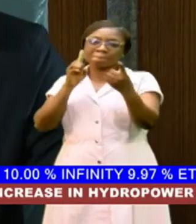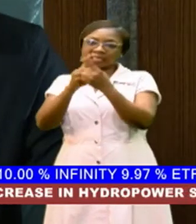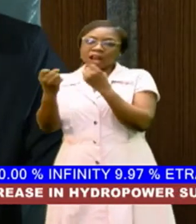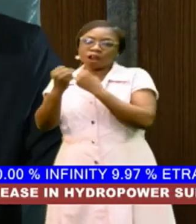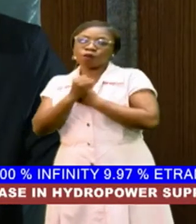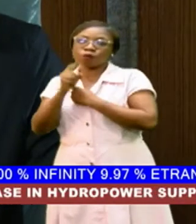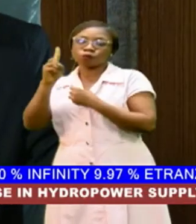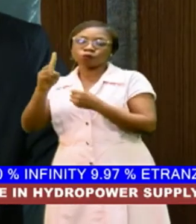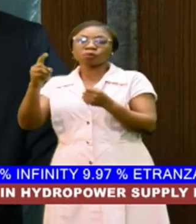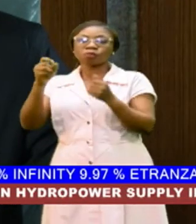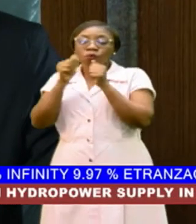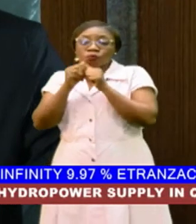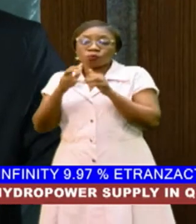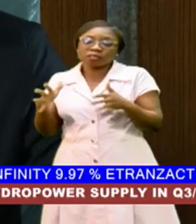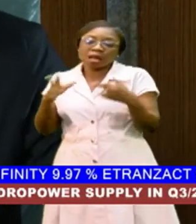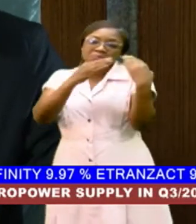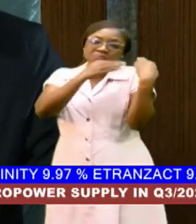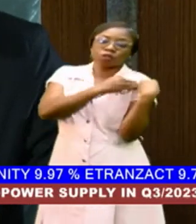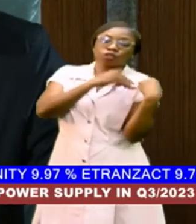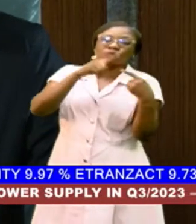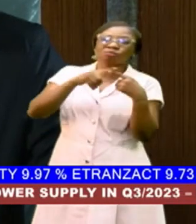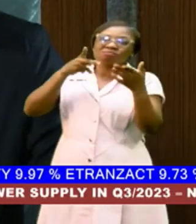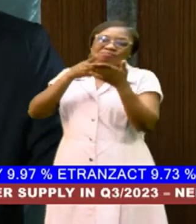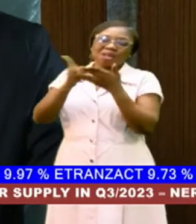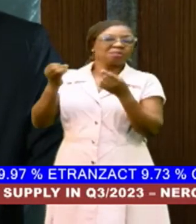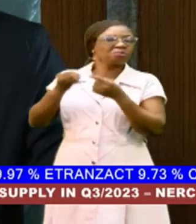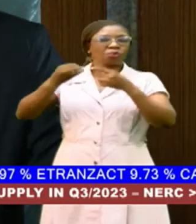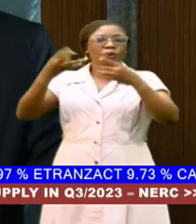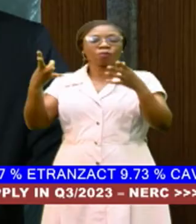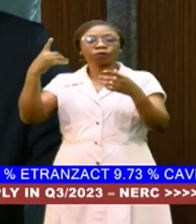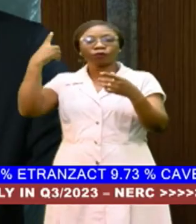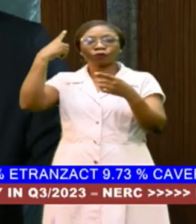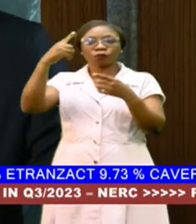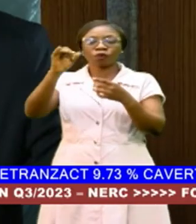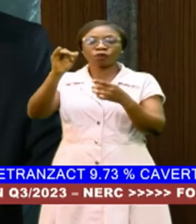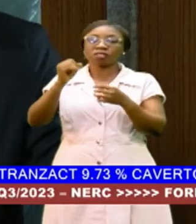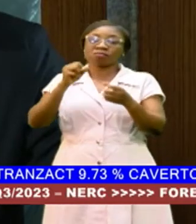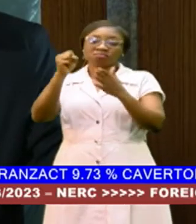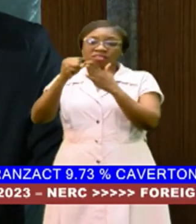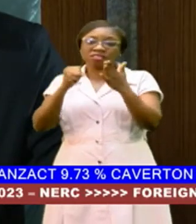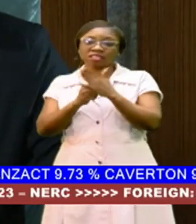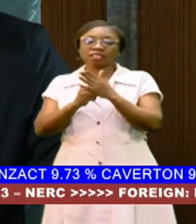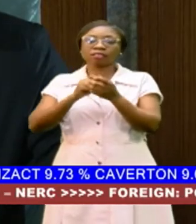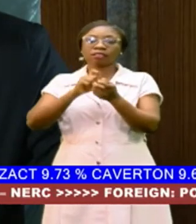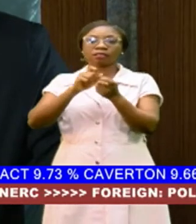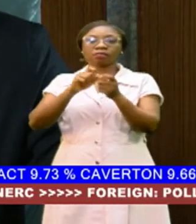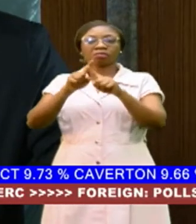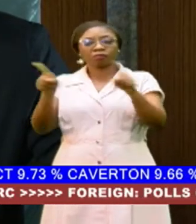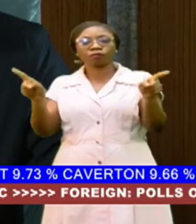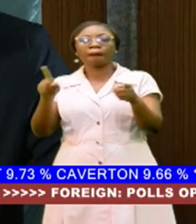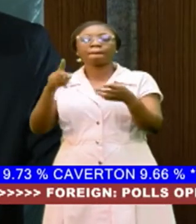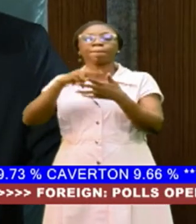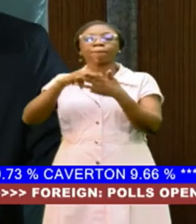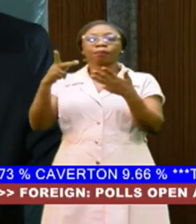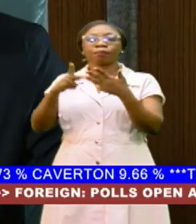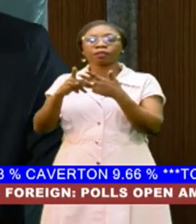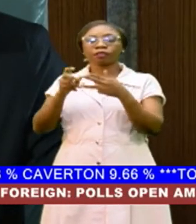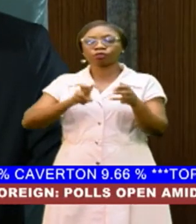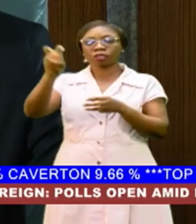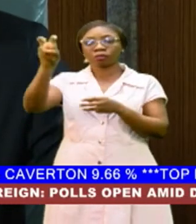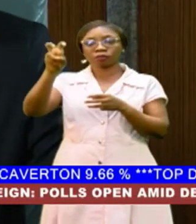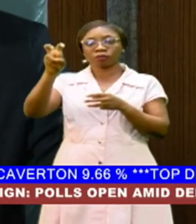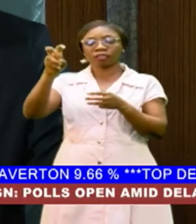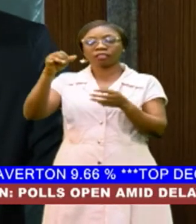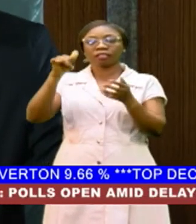extra burden of paying exorbitantly for interstate public transportation. It is in this wise that